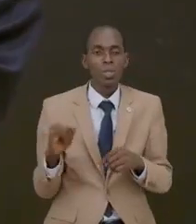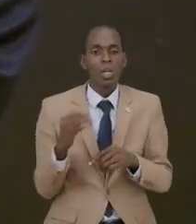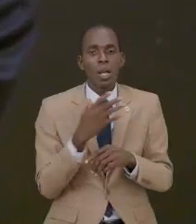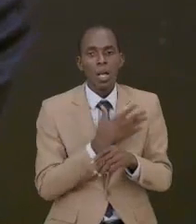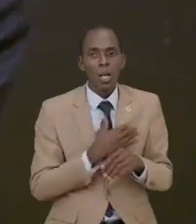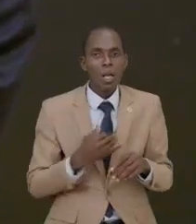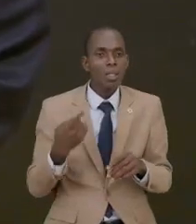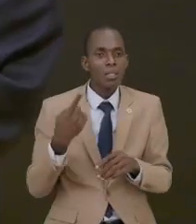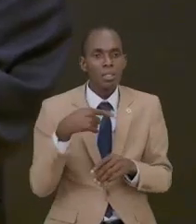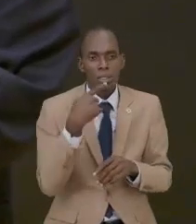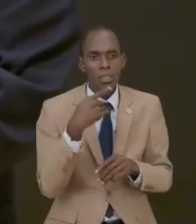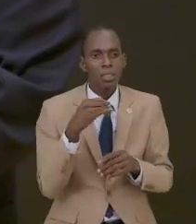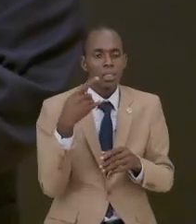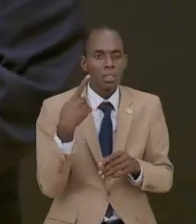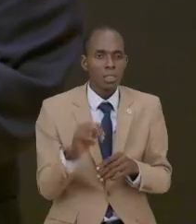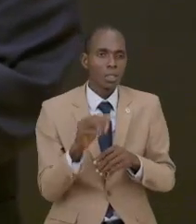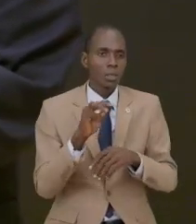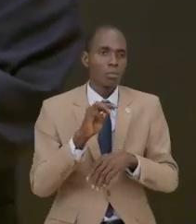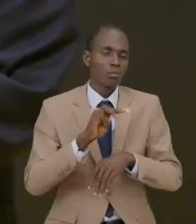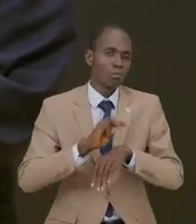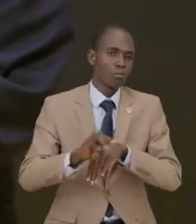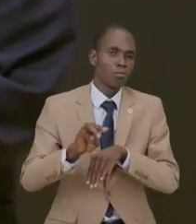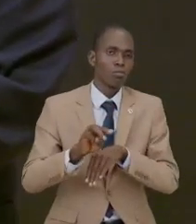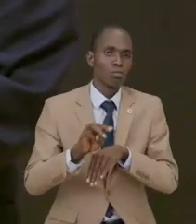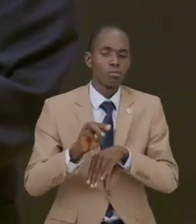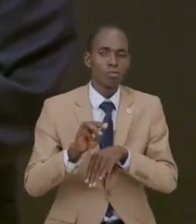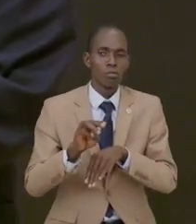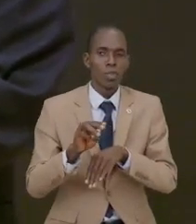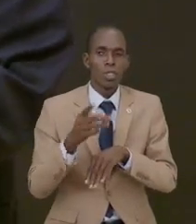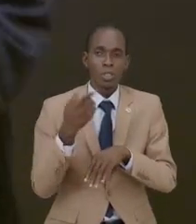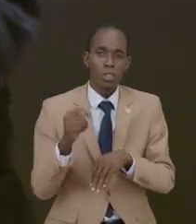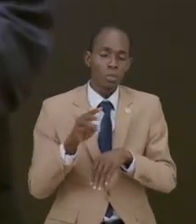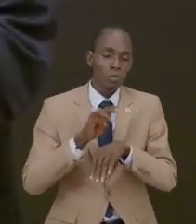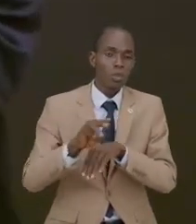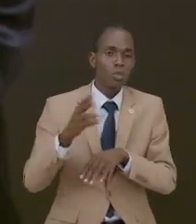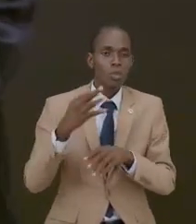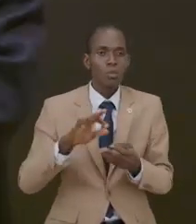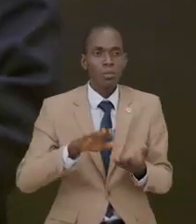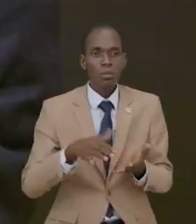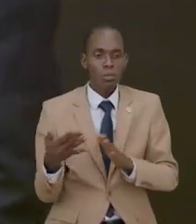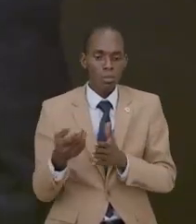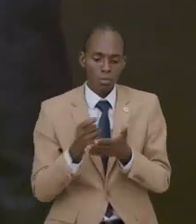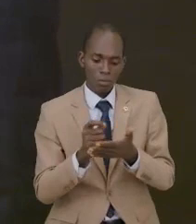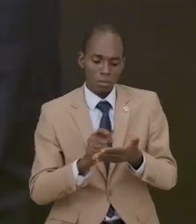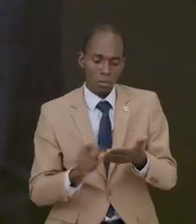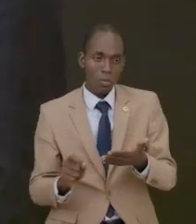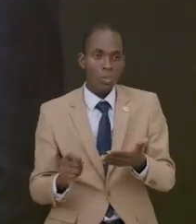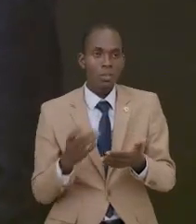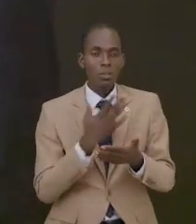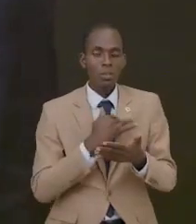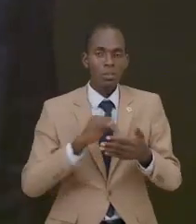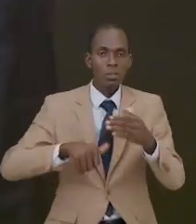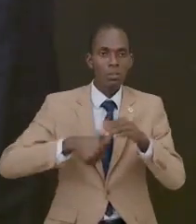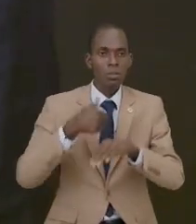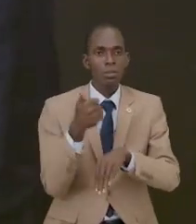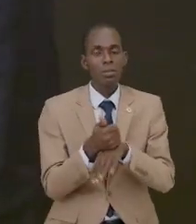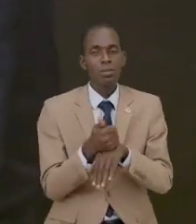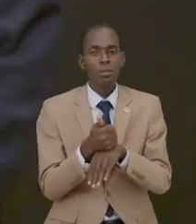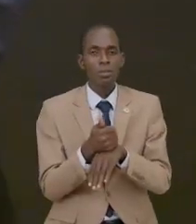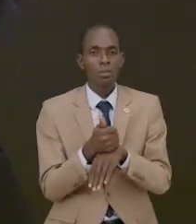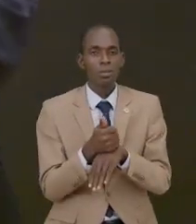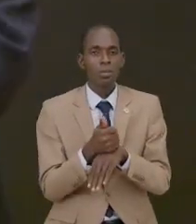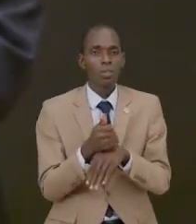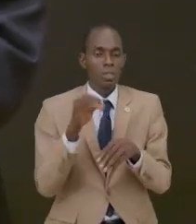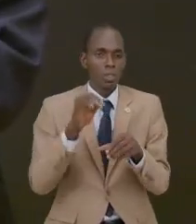the ministration and the ministration of death, written and engraving